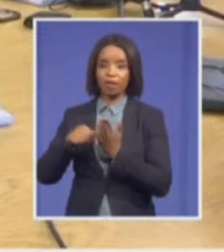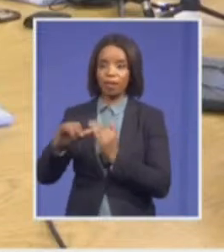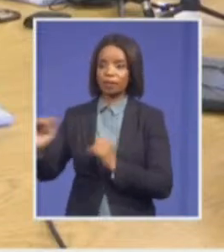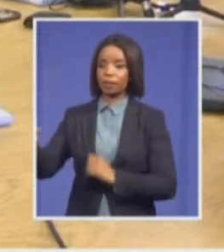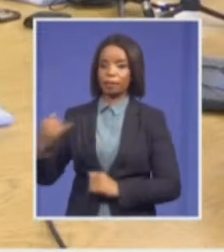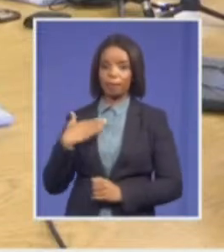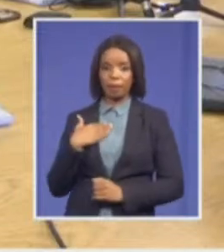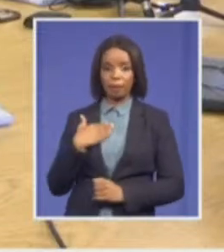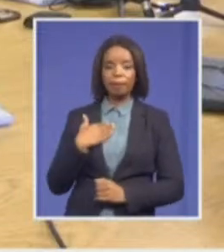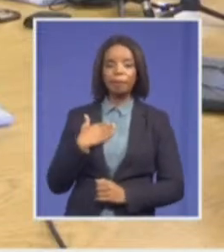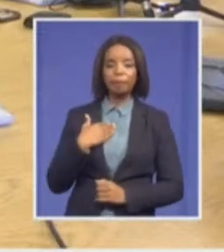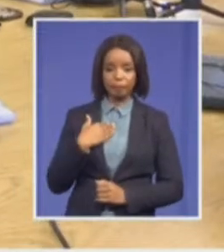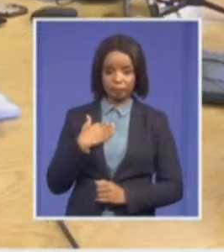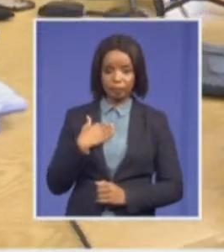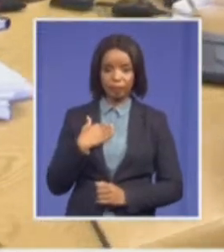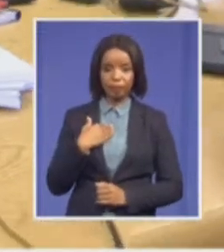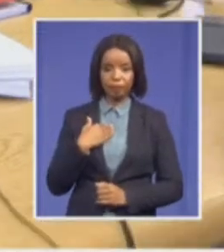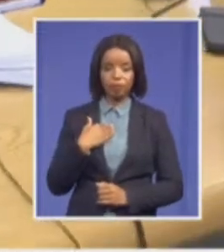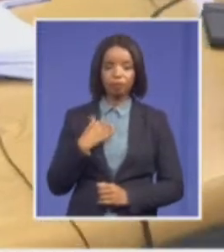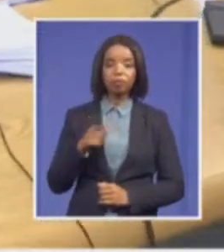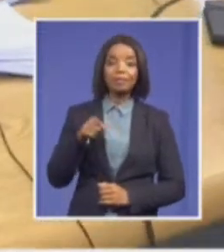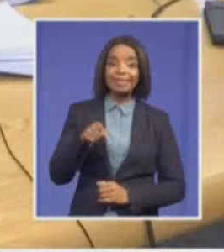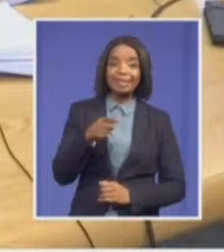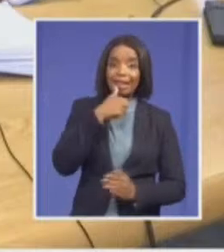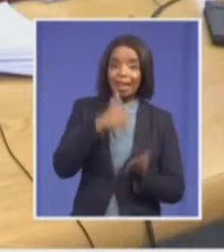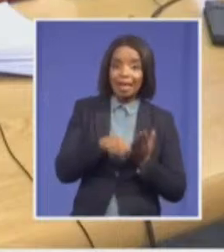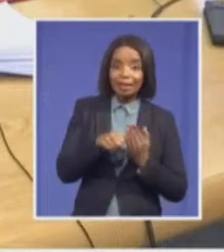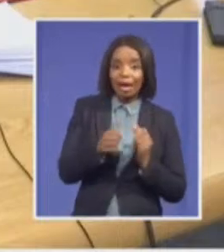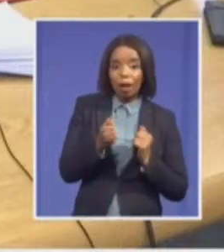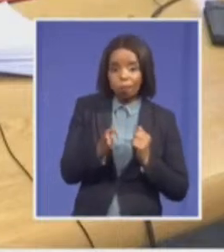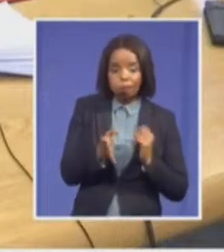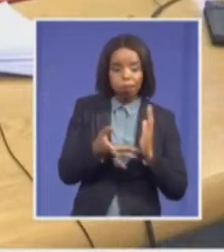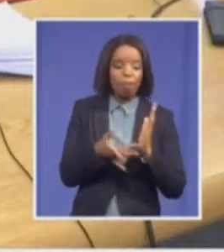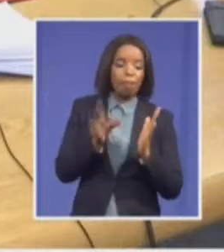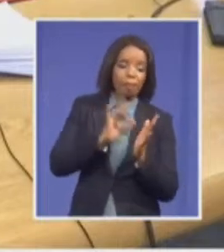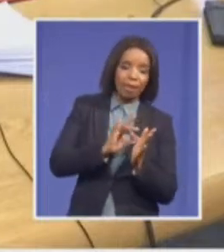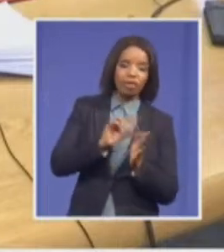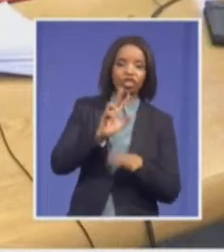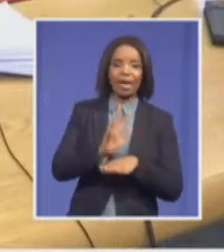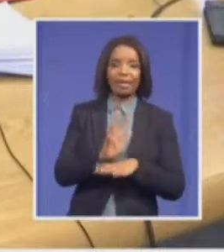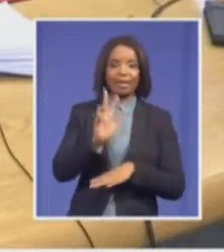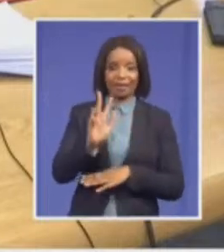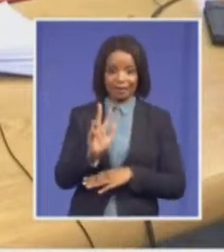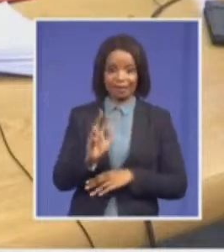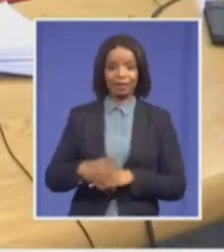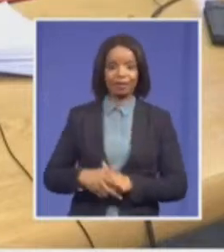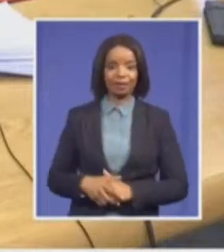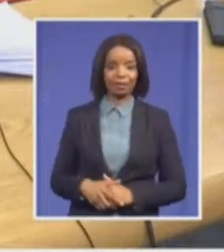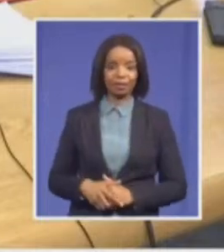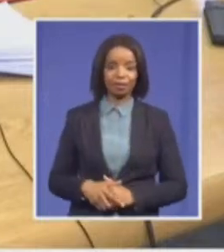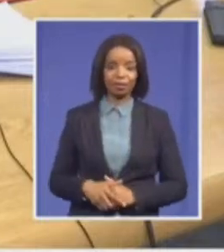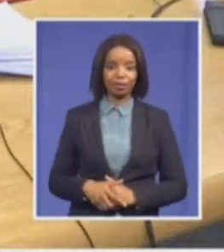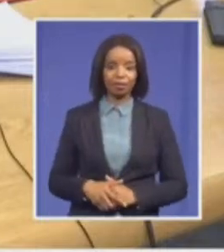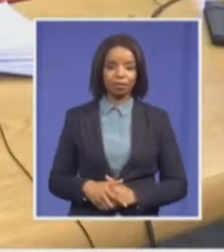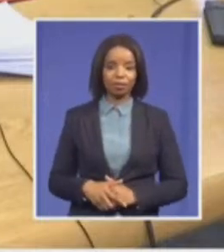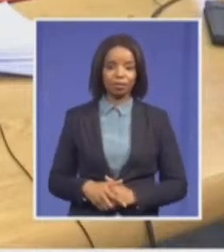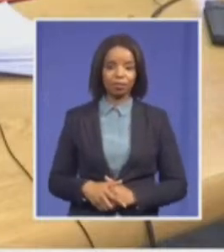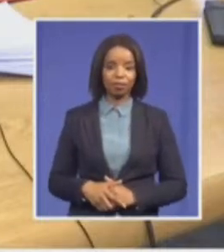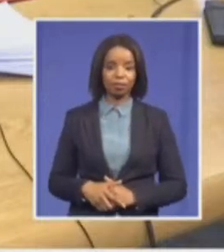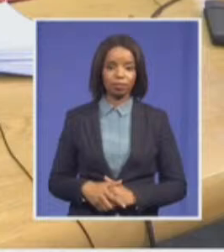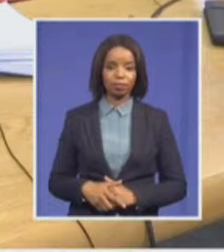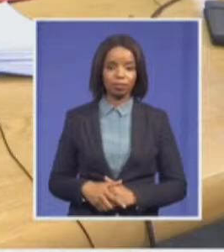letter that is on page 18? Or is this a different letter?